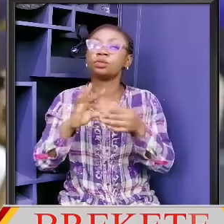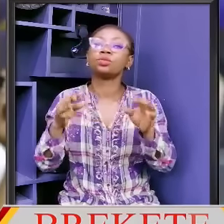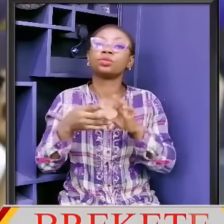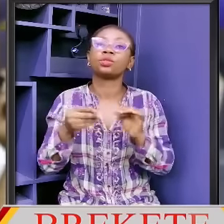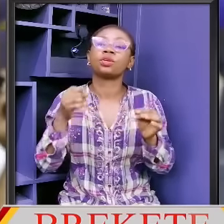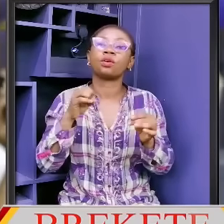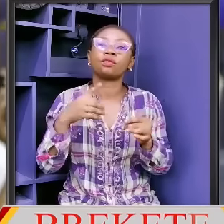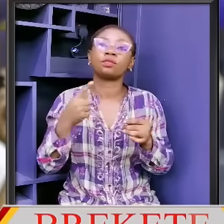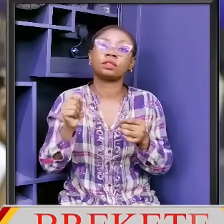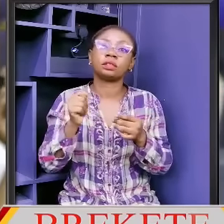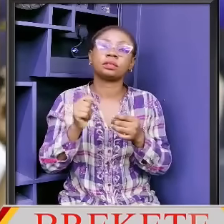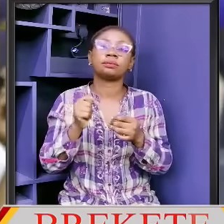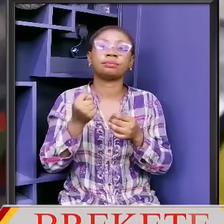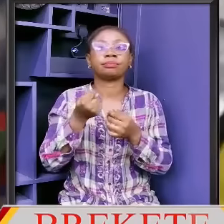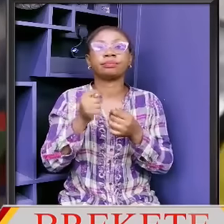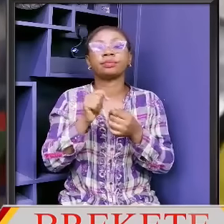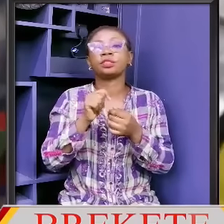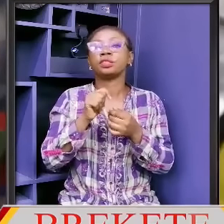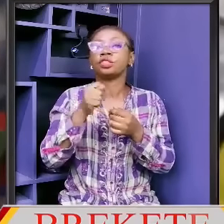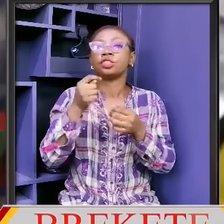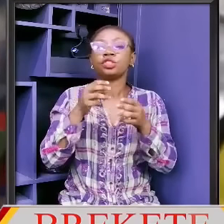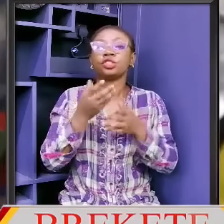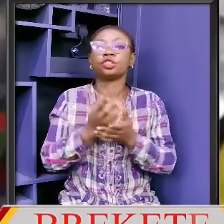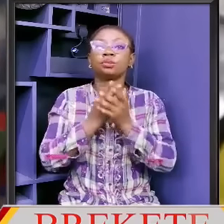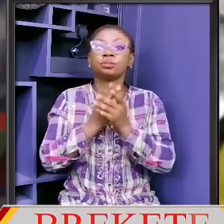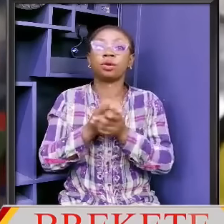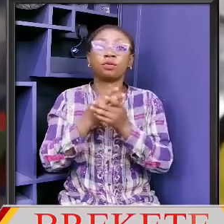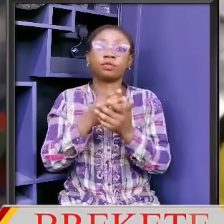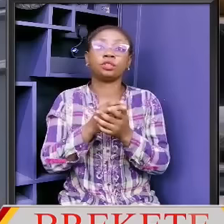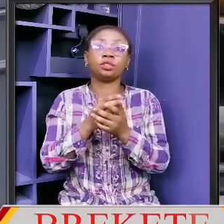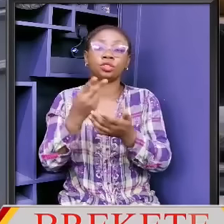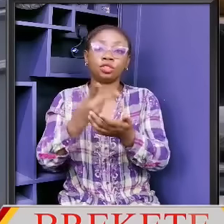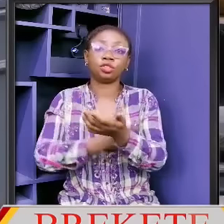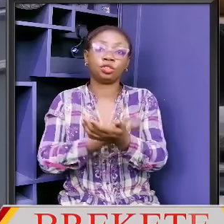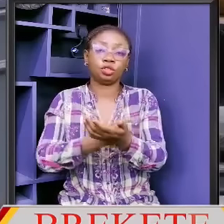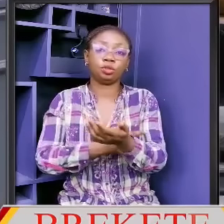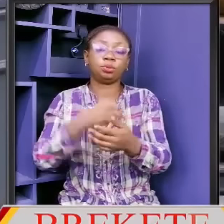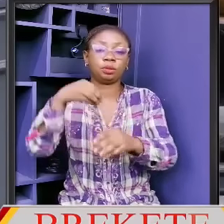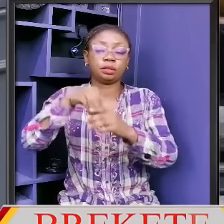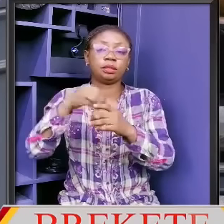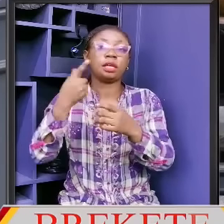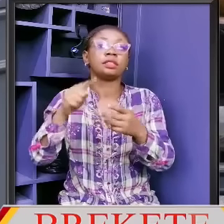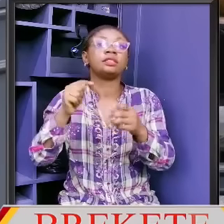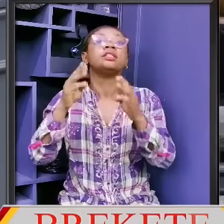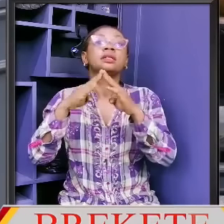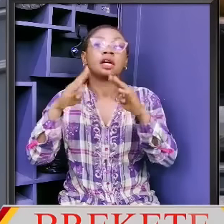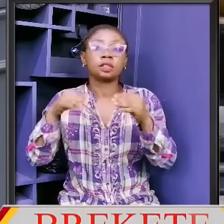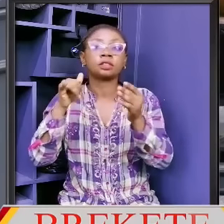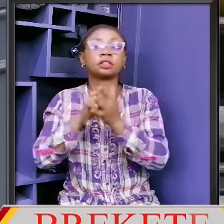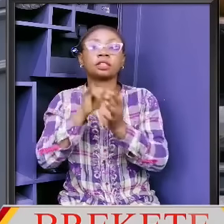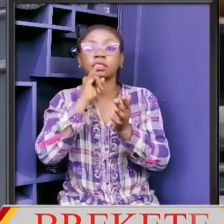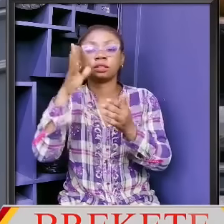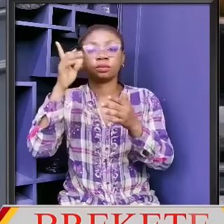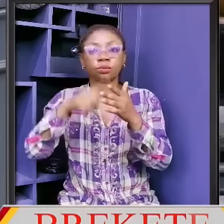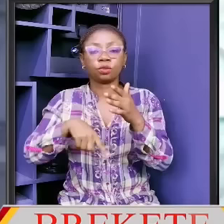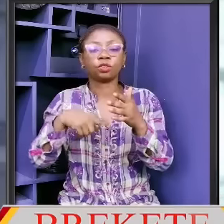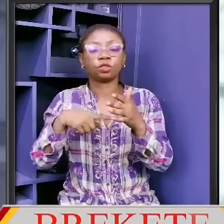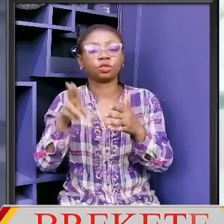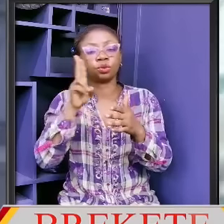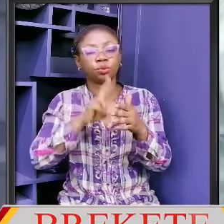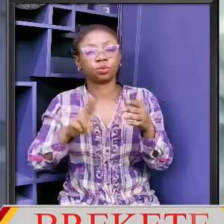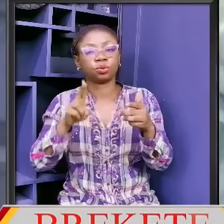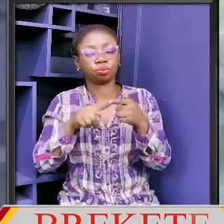and the sheep inside that house. Now he take idea come penetrate because you know say the mother na